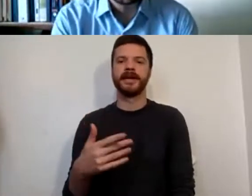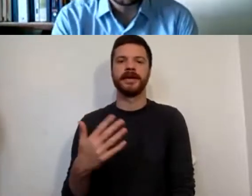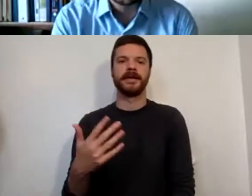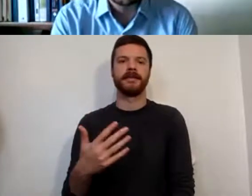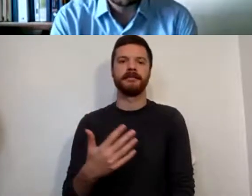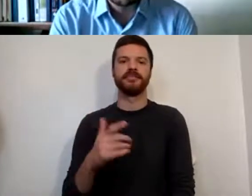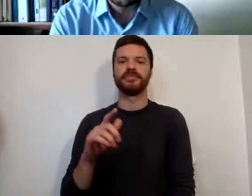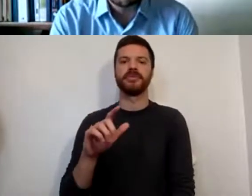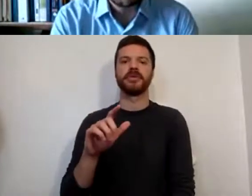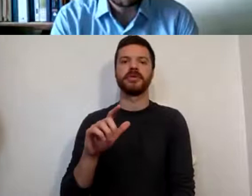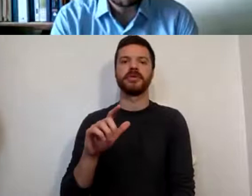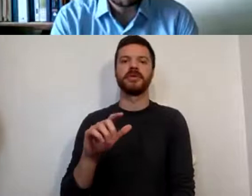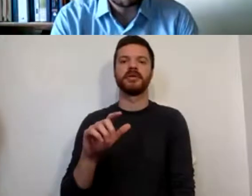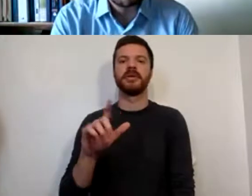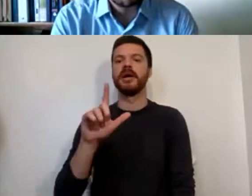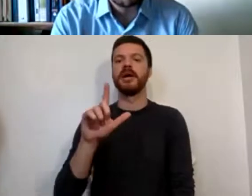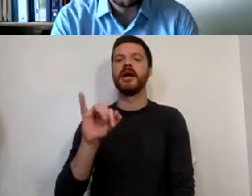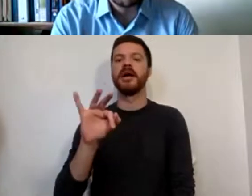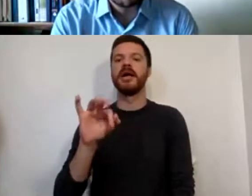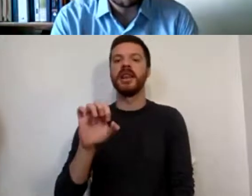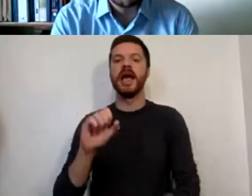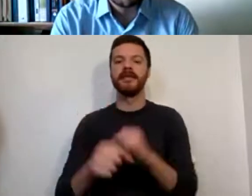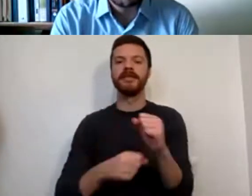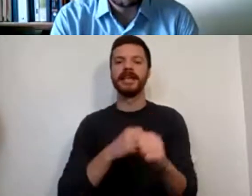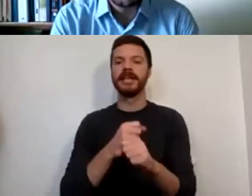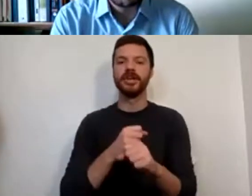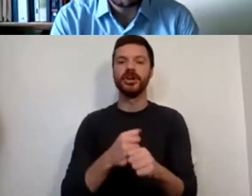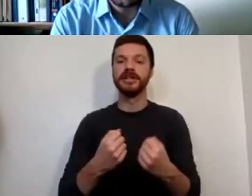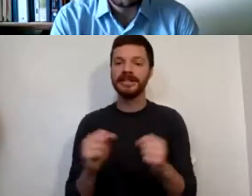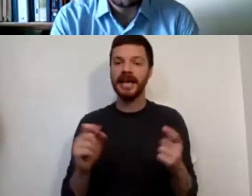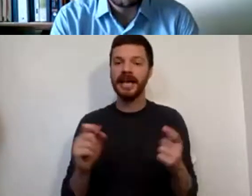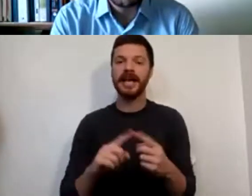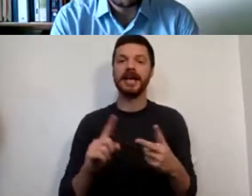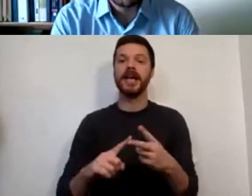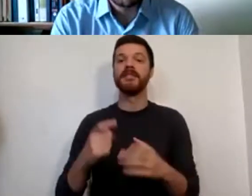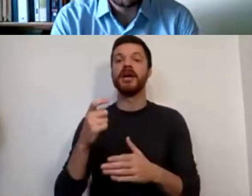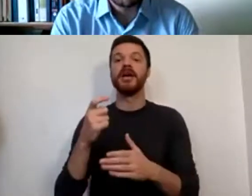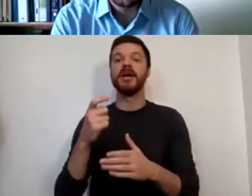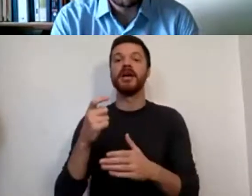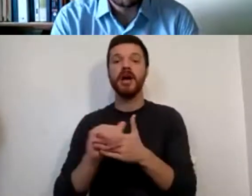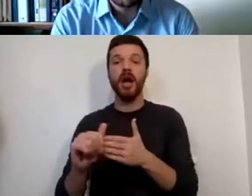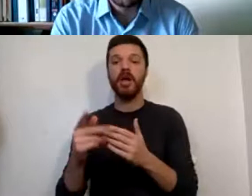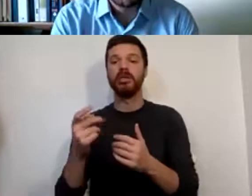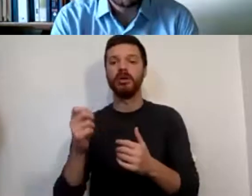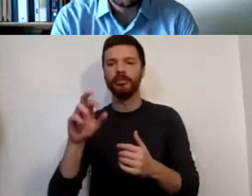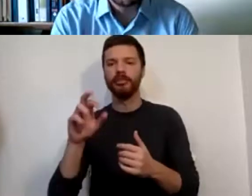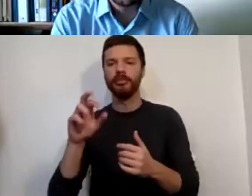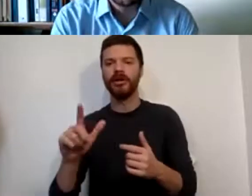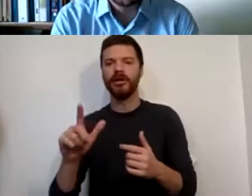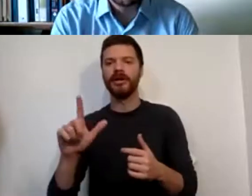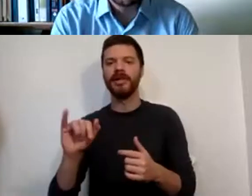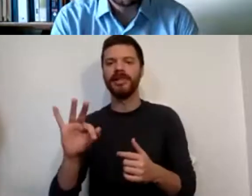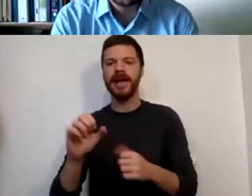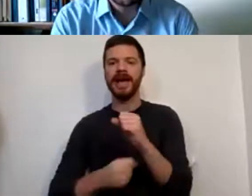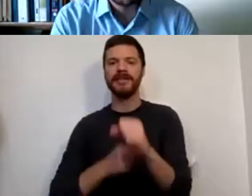dollars per life year or per quality, life year per quality, which are very abstract concepts. And what